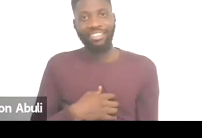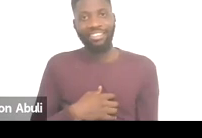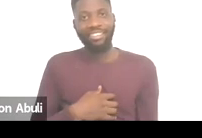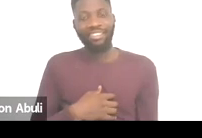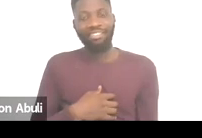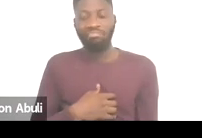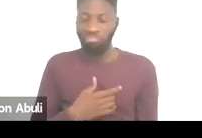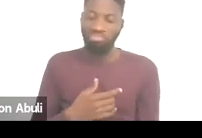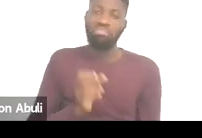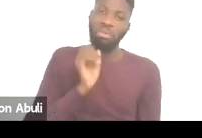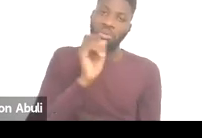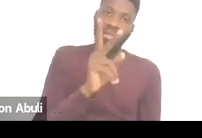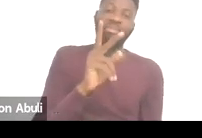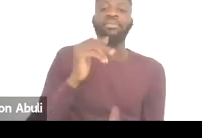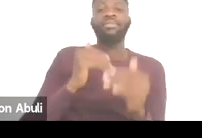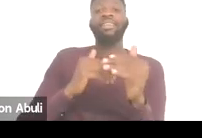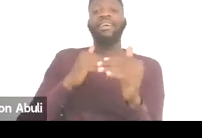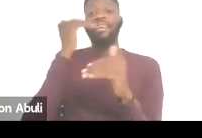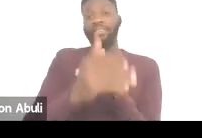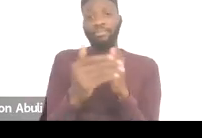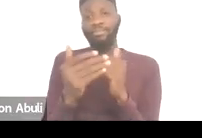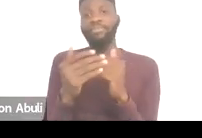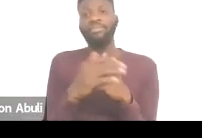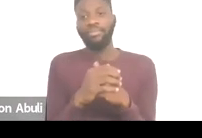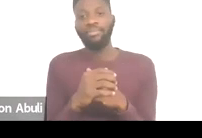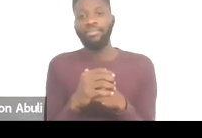Okay, I go to the next slide. This is just